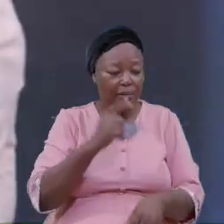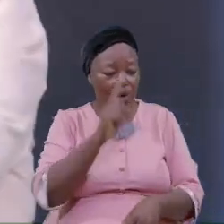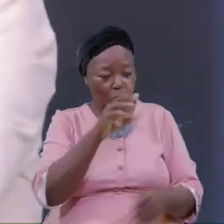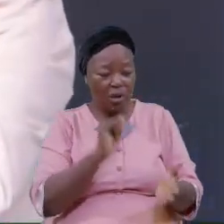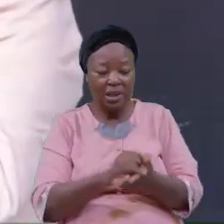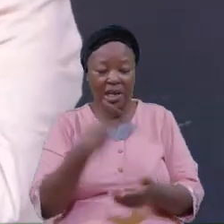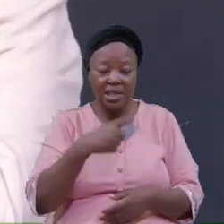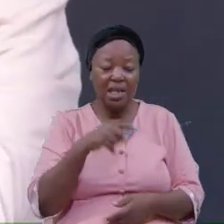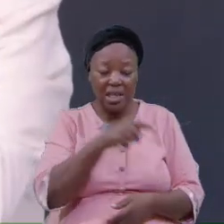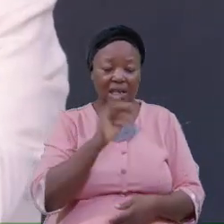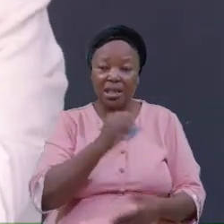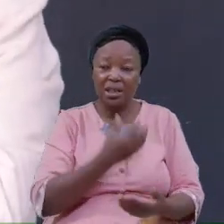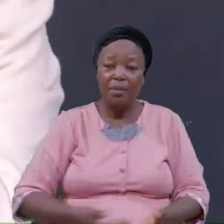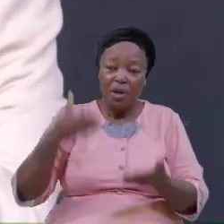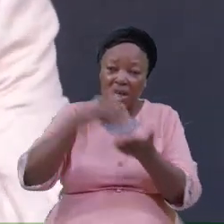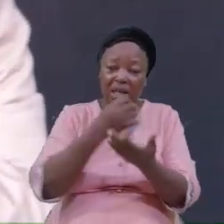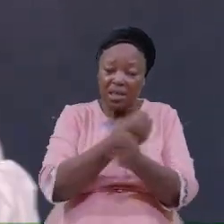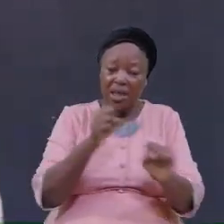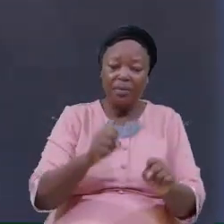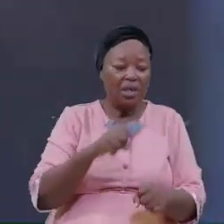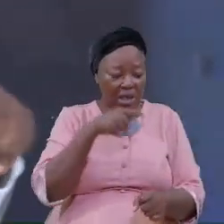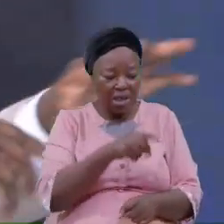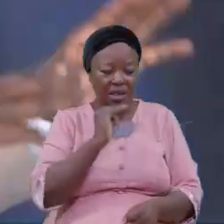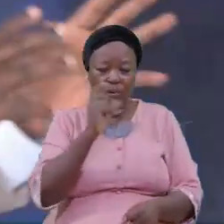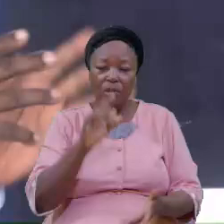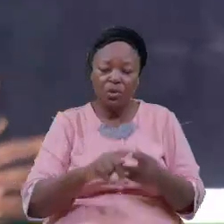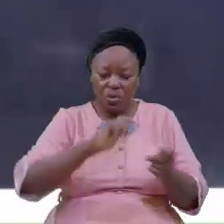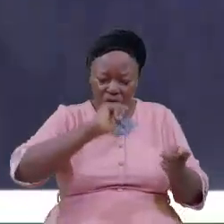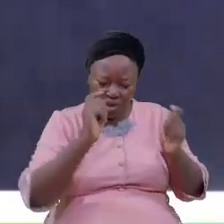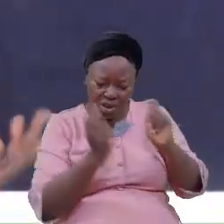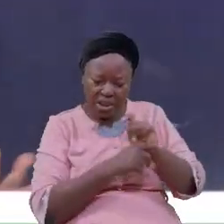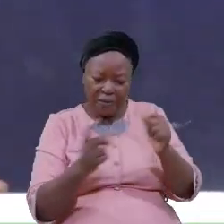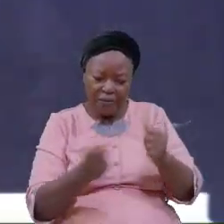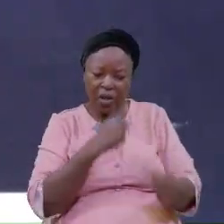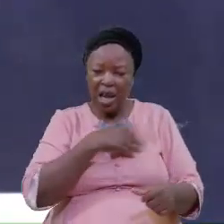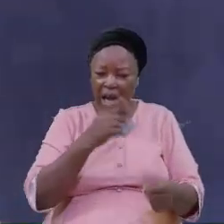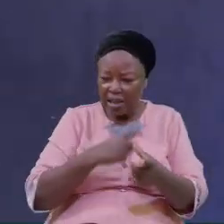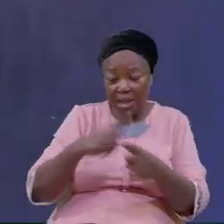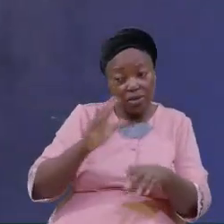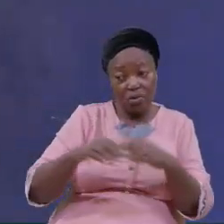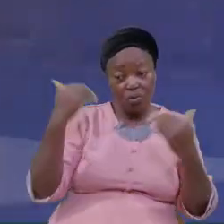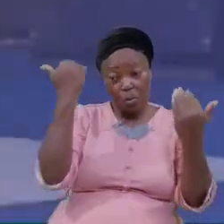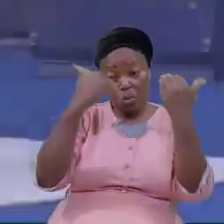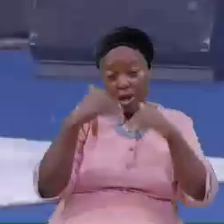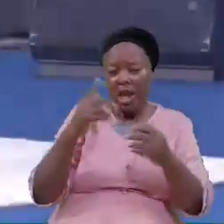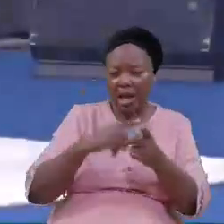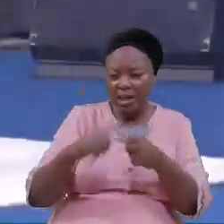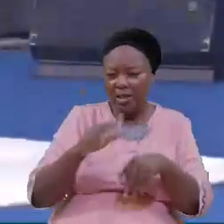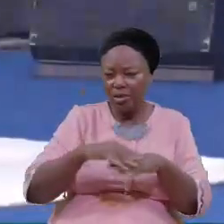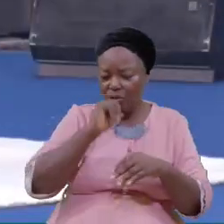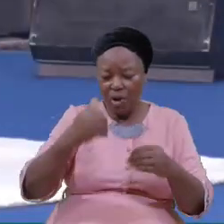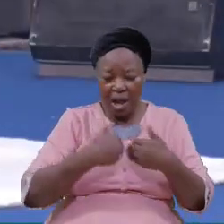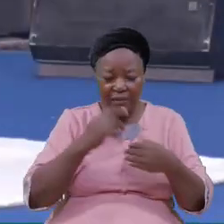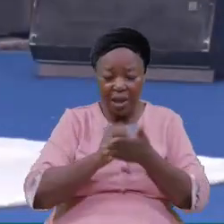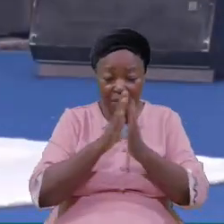saved is the one to change first. And then, don't worry, he doesn't have the grace now. He's not born again. And keep